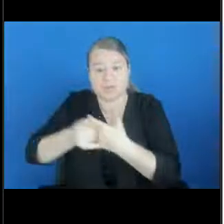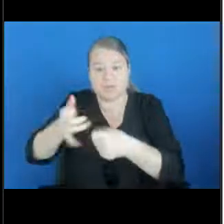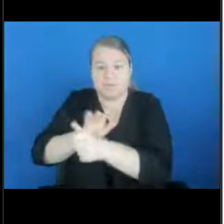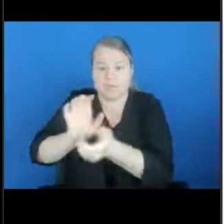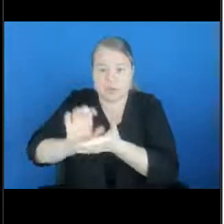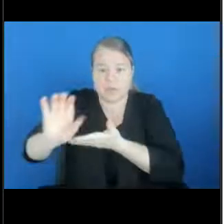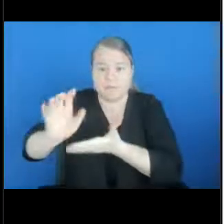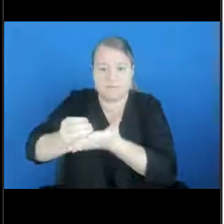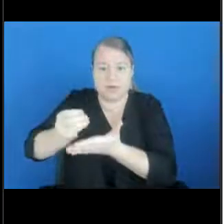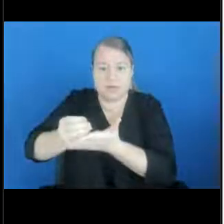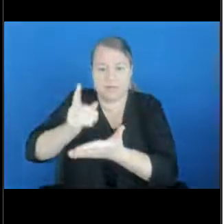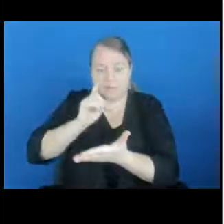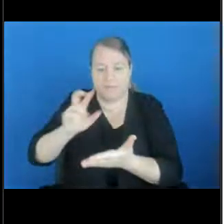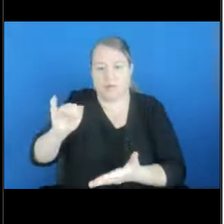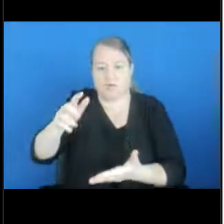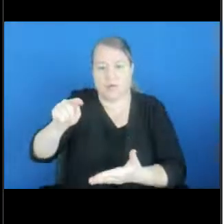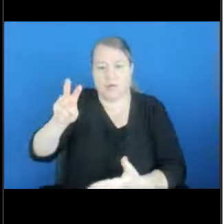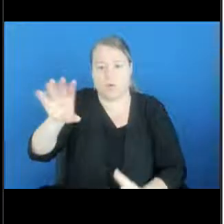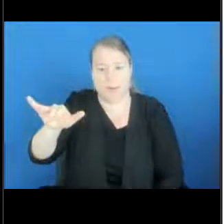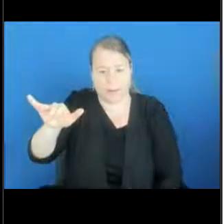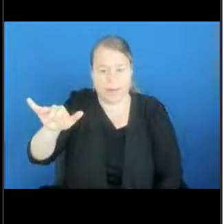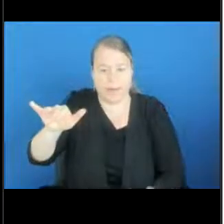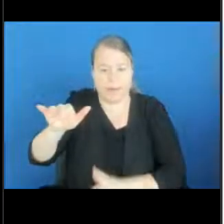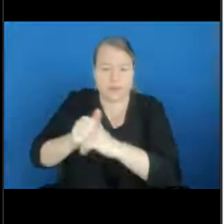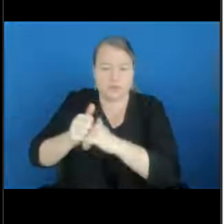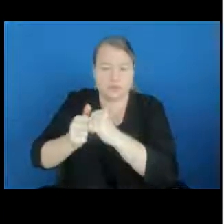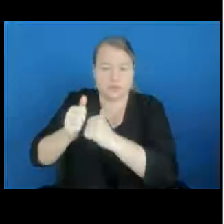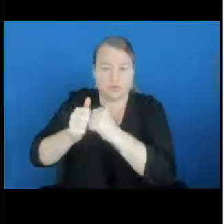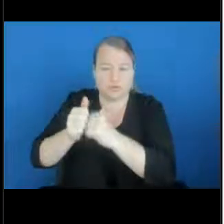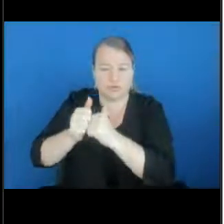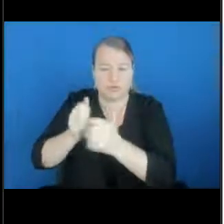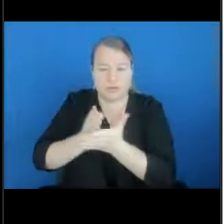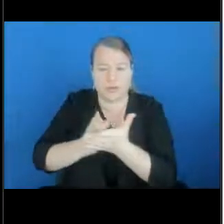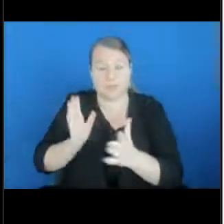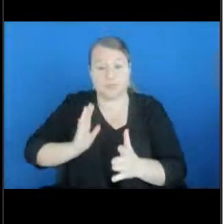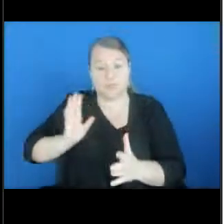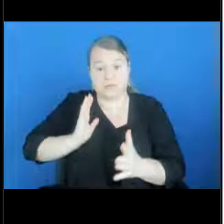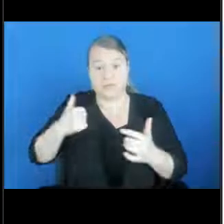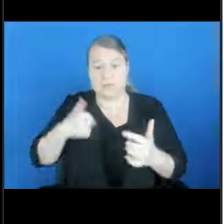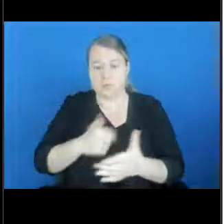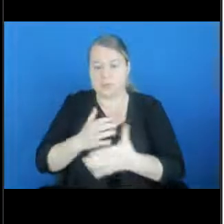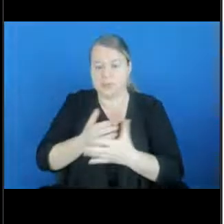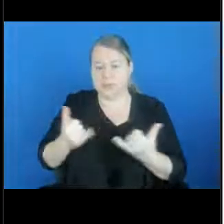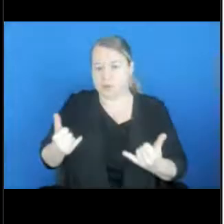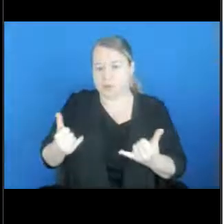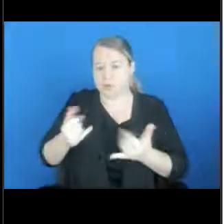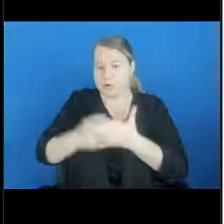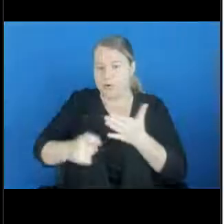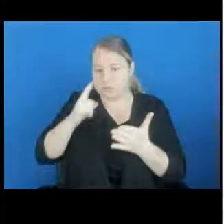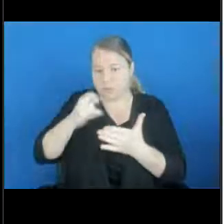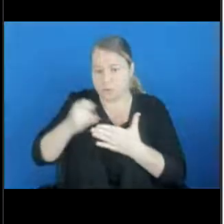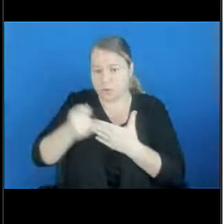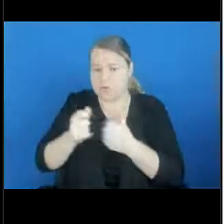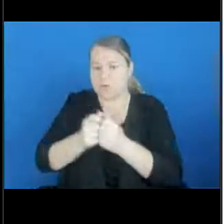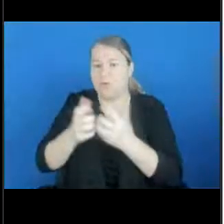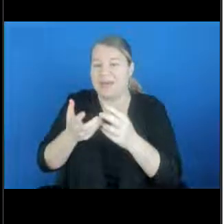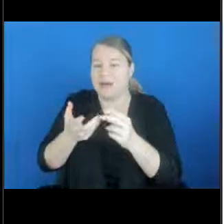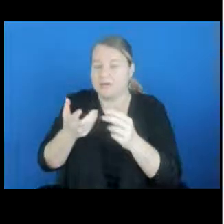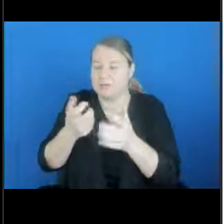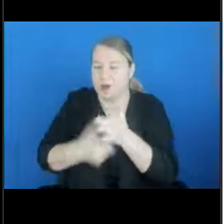for the right-of-way and construction phases. Previously, we have shared the current cost of the project without inflation